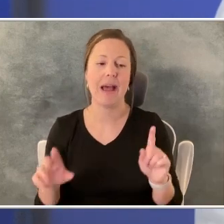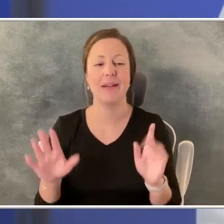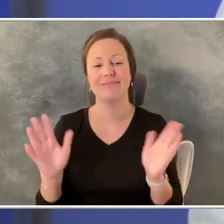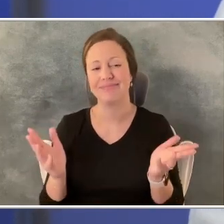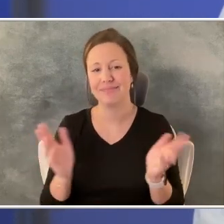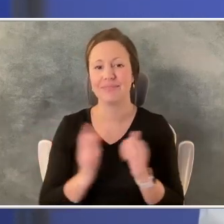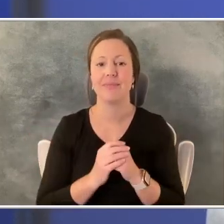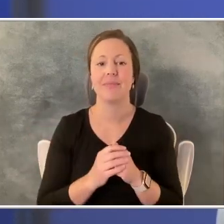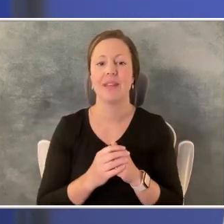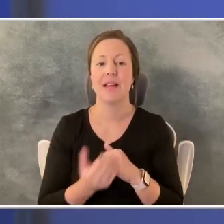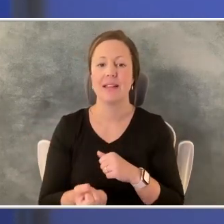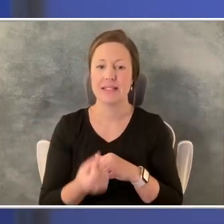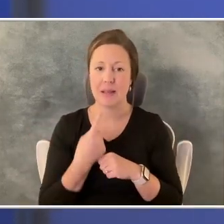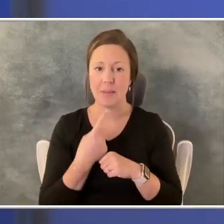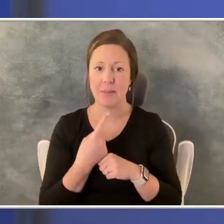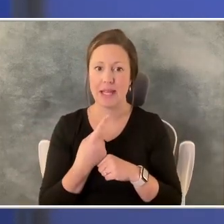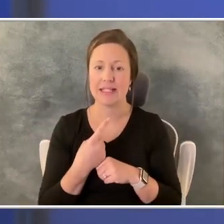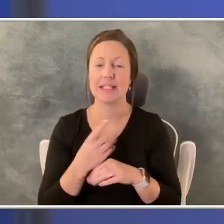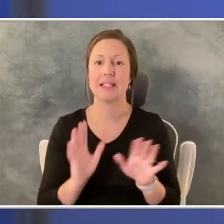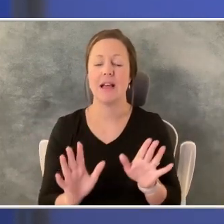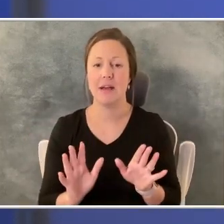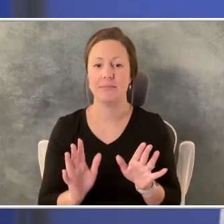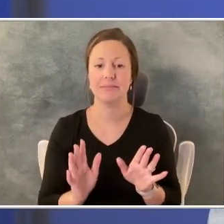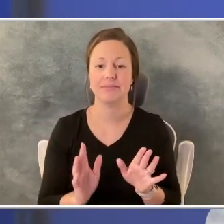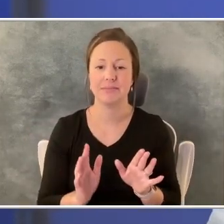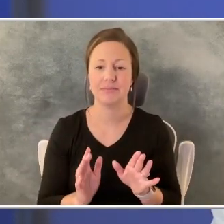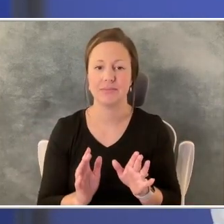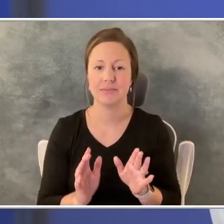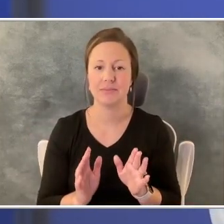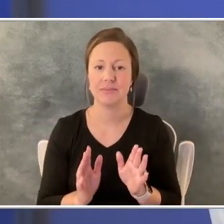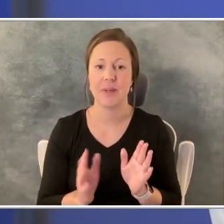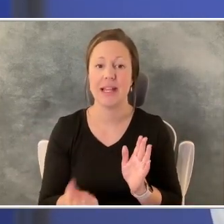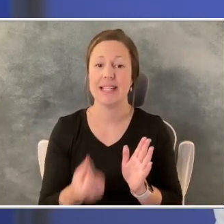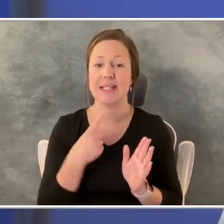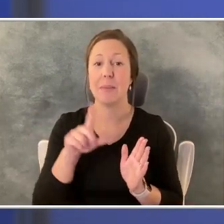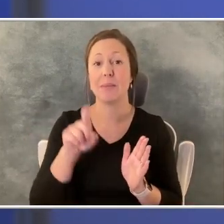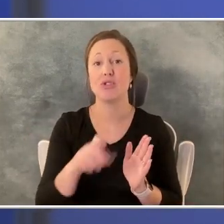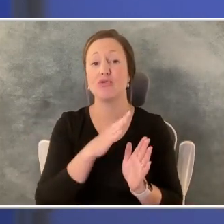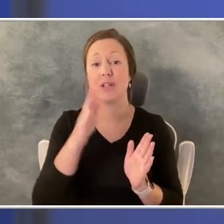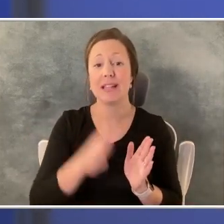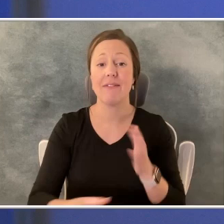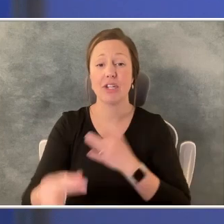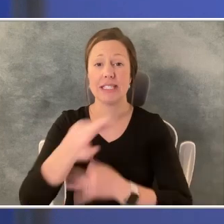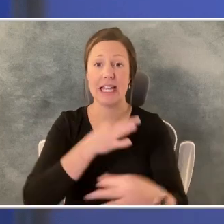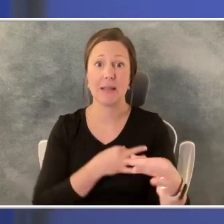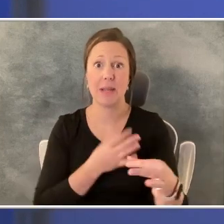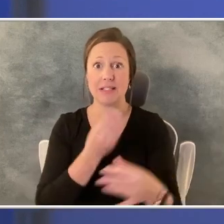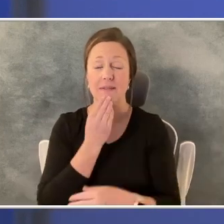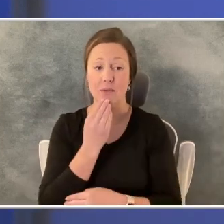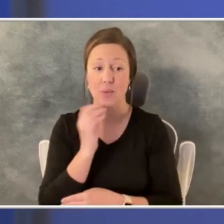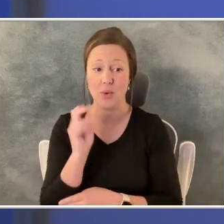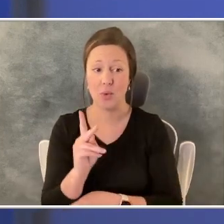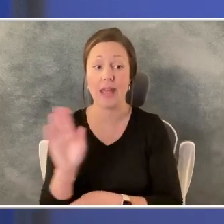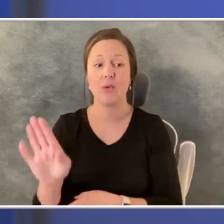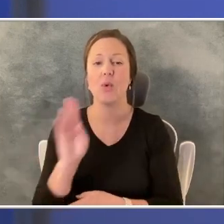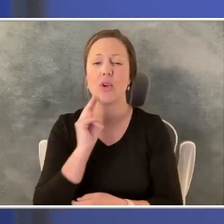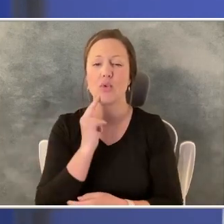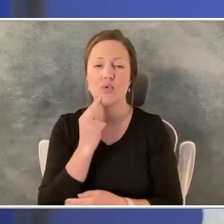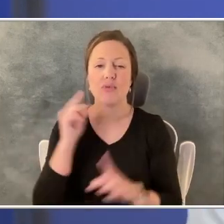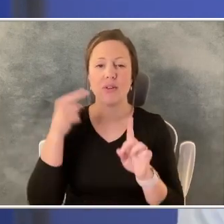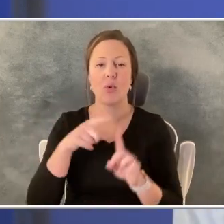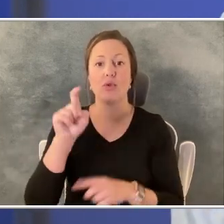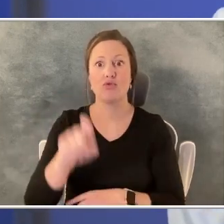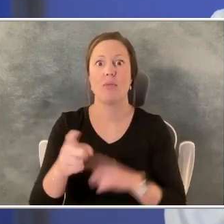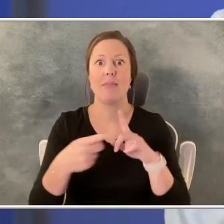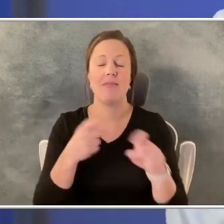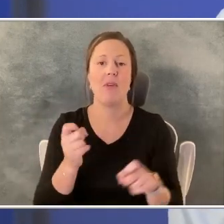who sells supplements, so full disclosure, should never take the place of good nutrition. Your nutrition goals should come from food, and we only